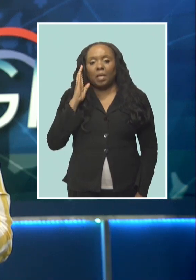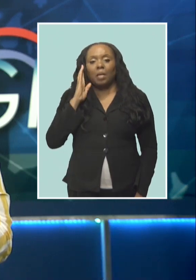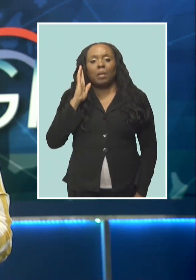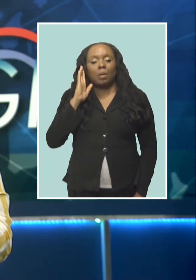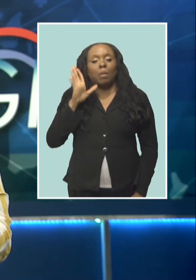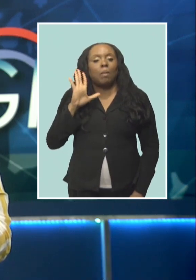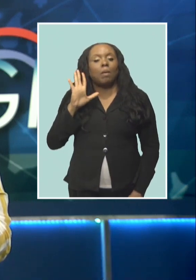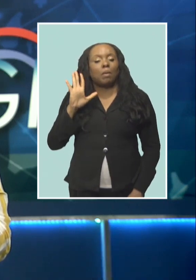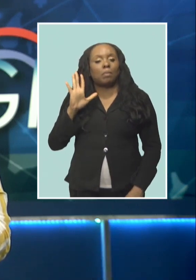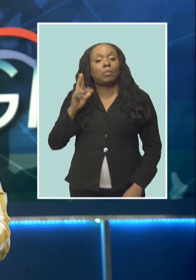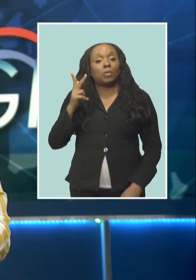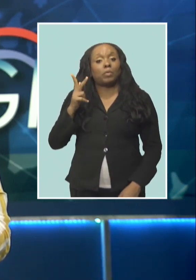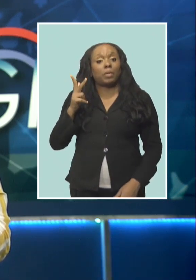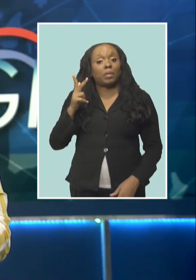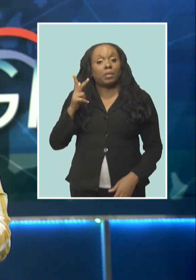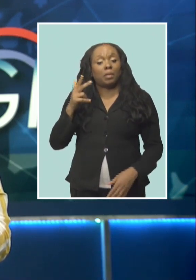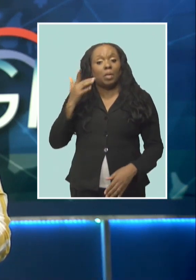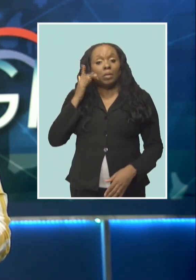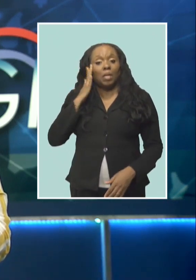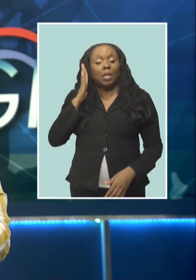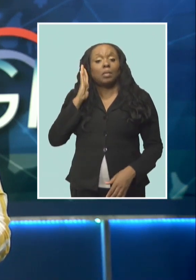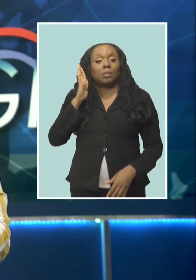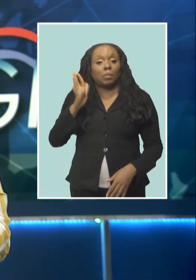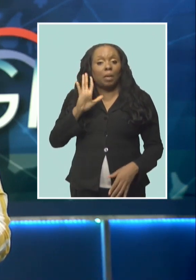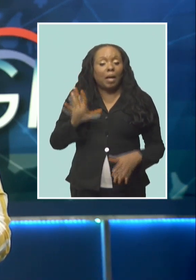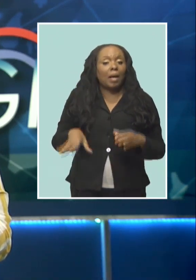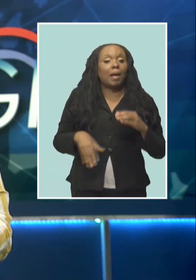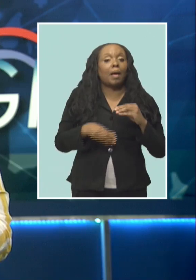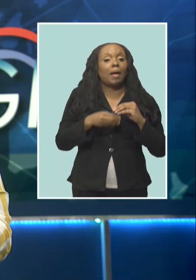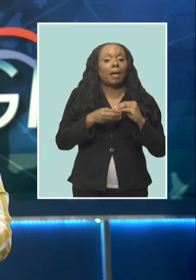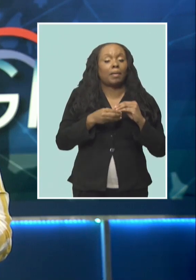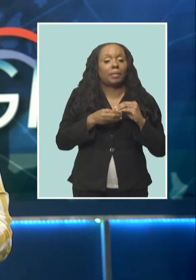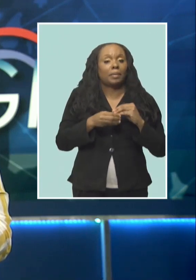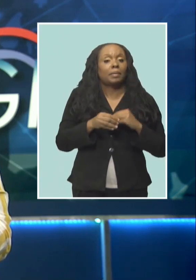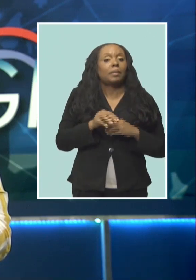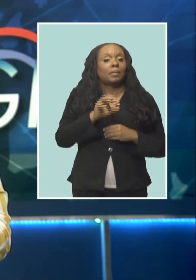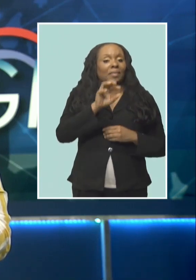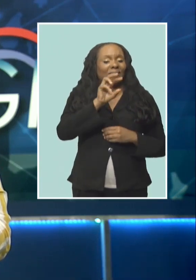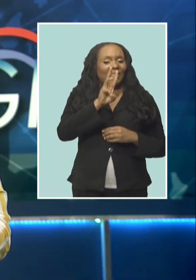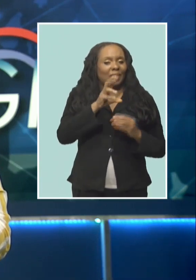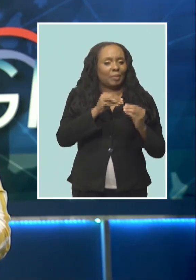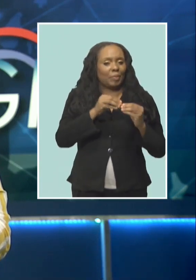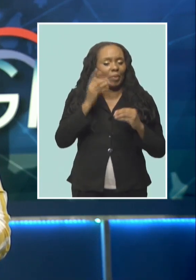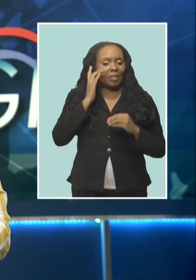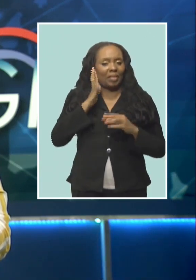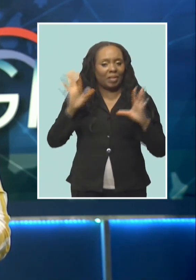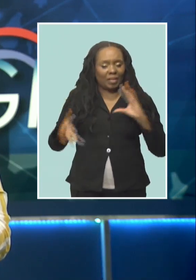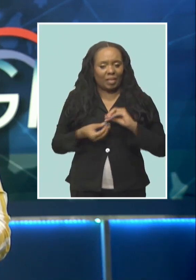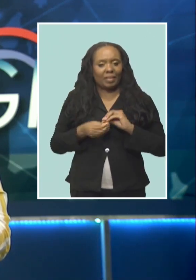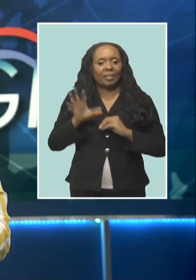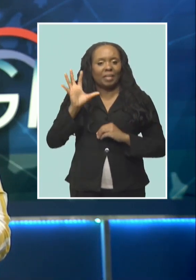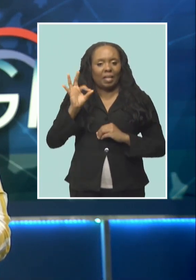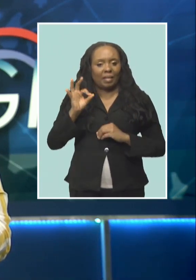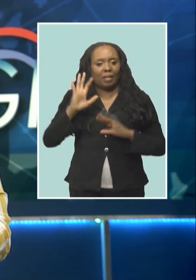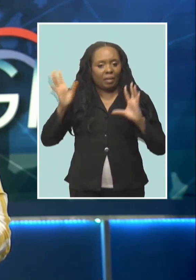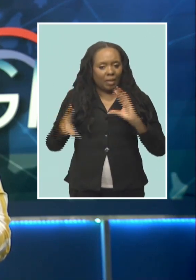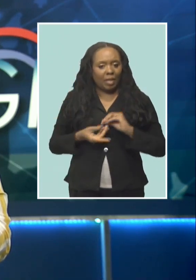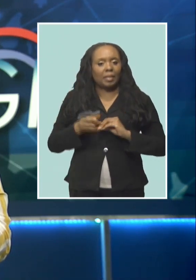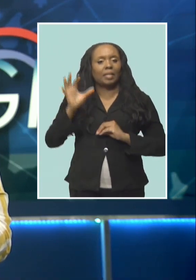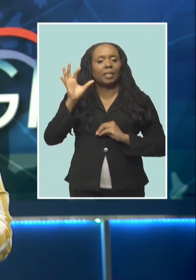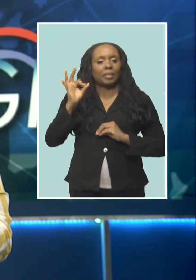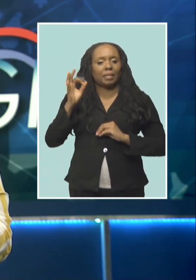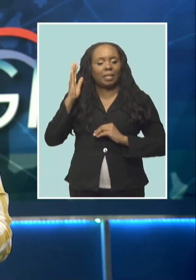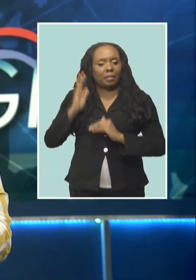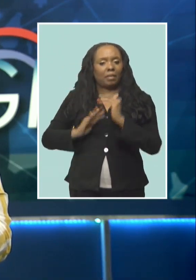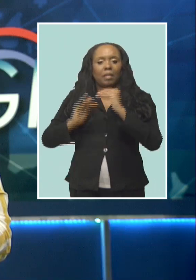add to the 6 major hotel projects currently under construction. He notes once work commences, 9 hotels will be under